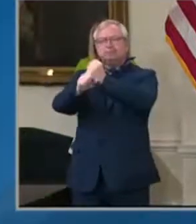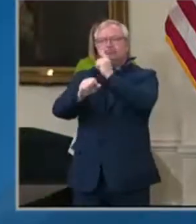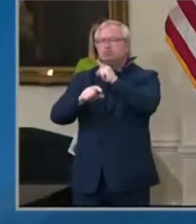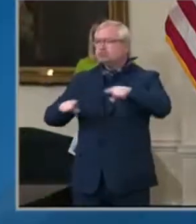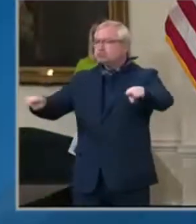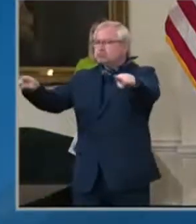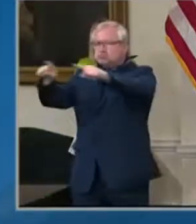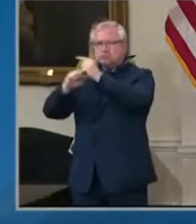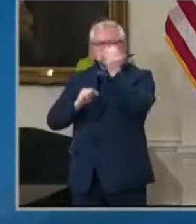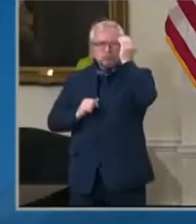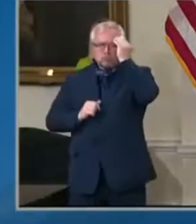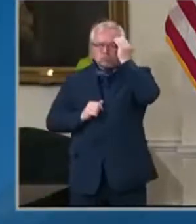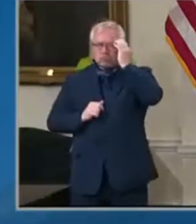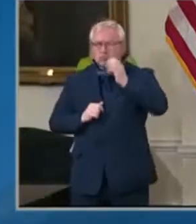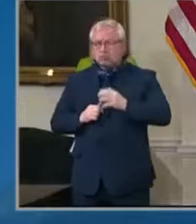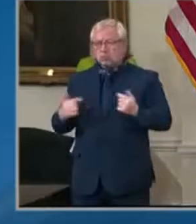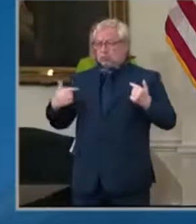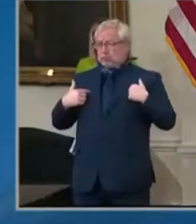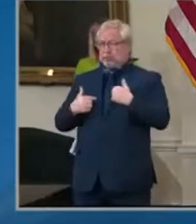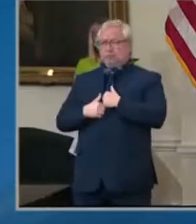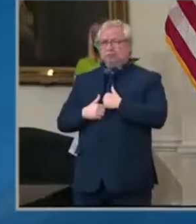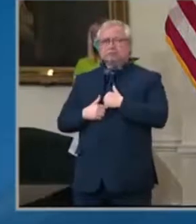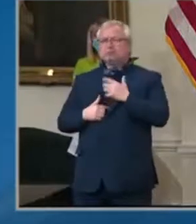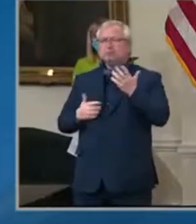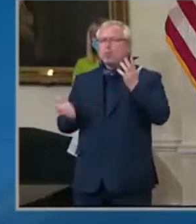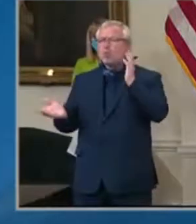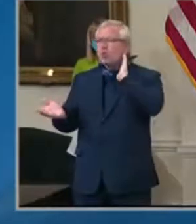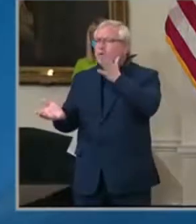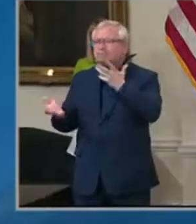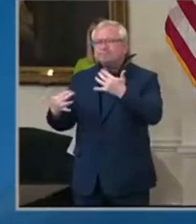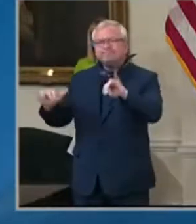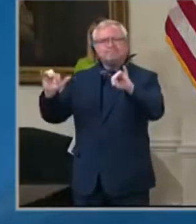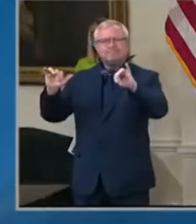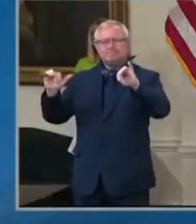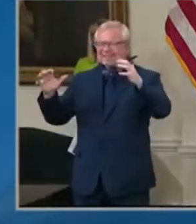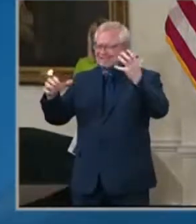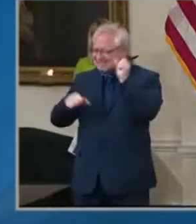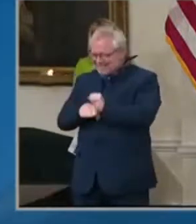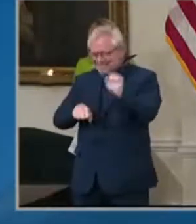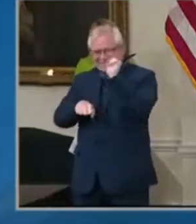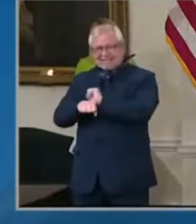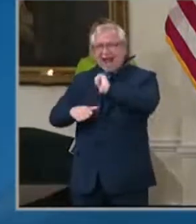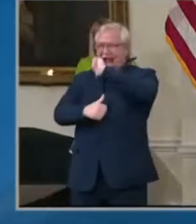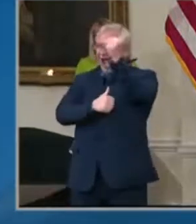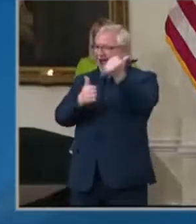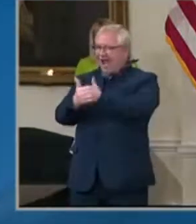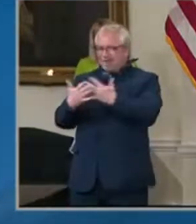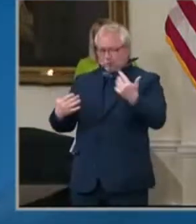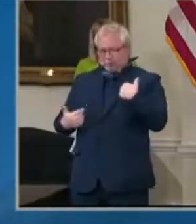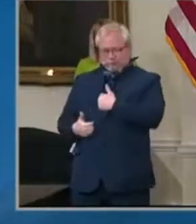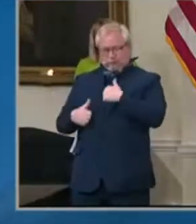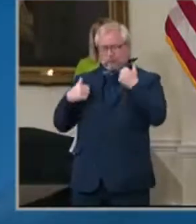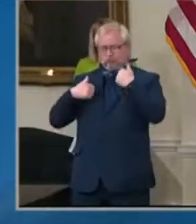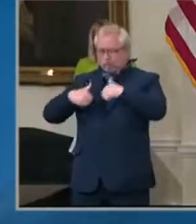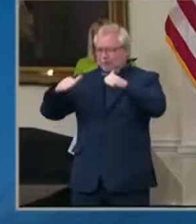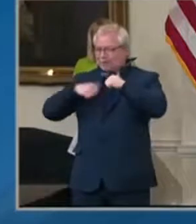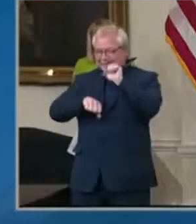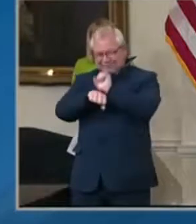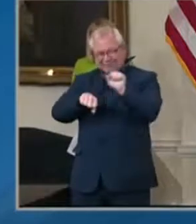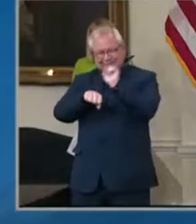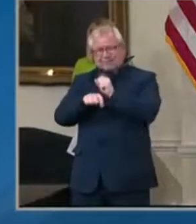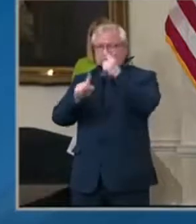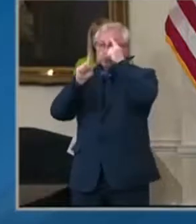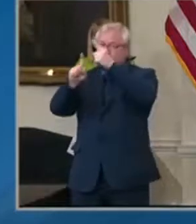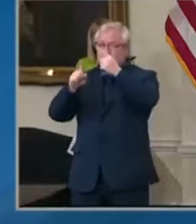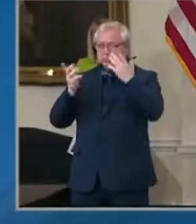we are going to do everything we possibly can to do that just as quickly as we